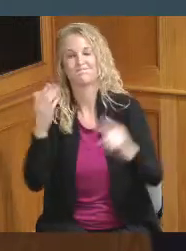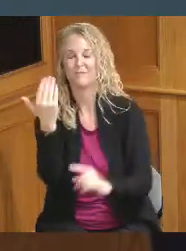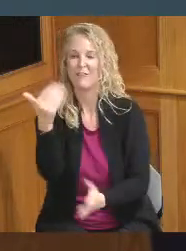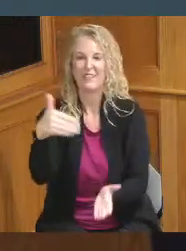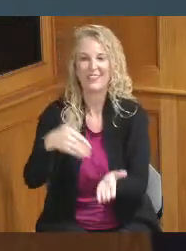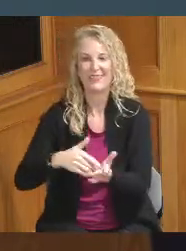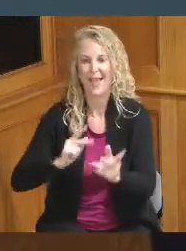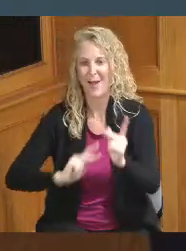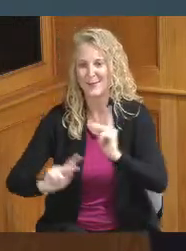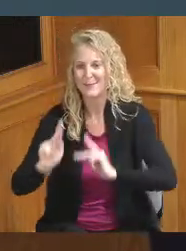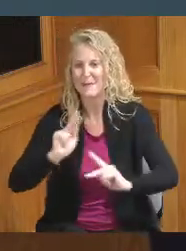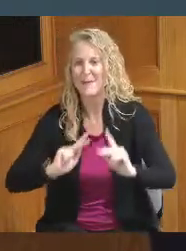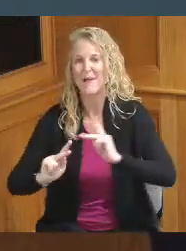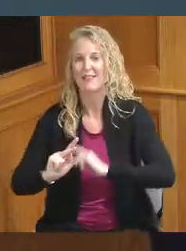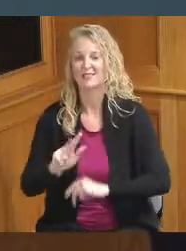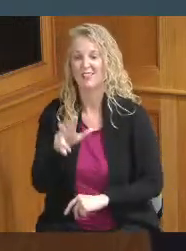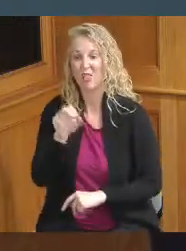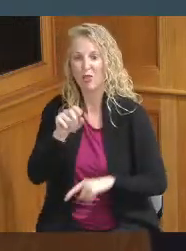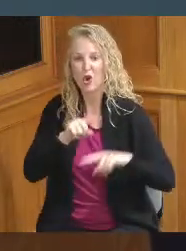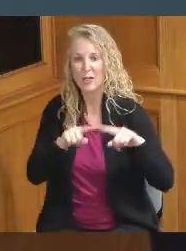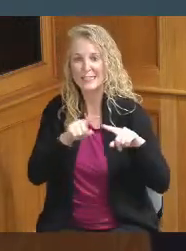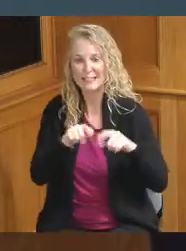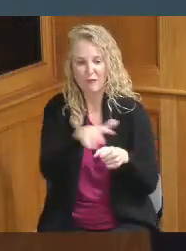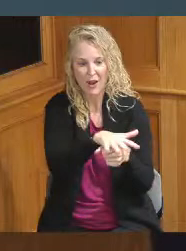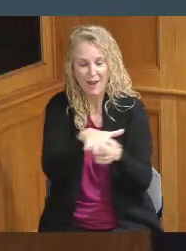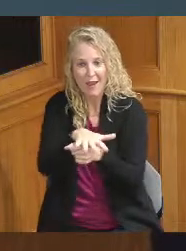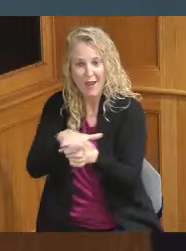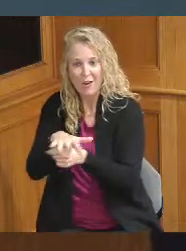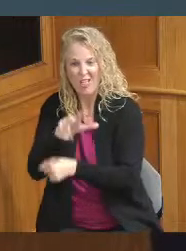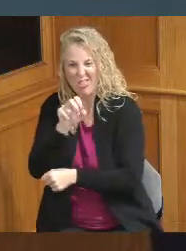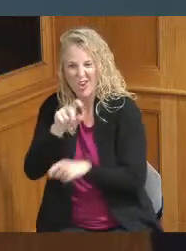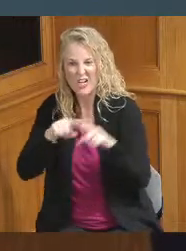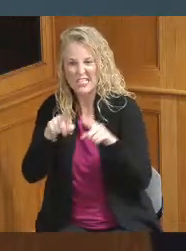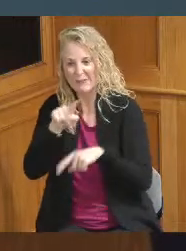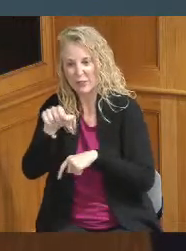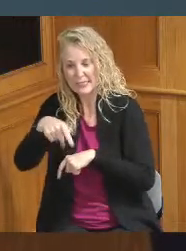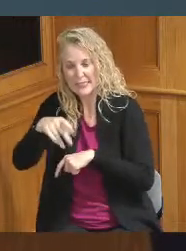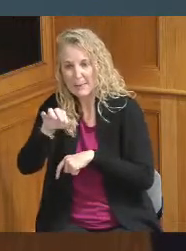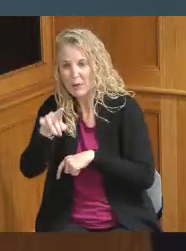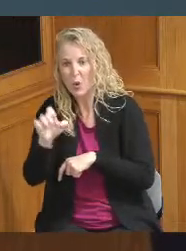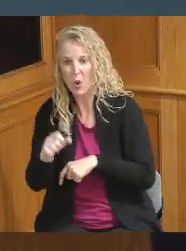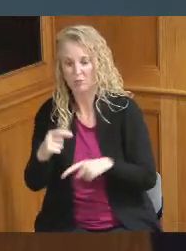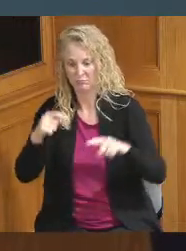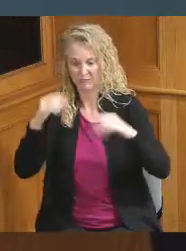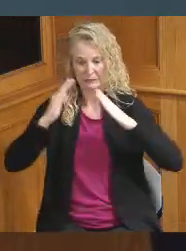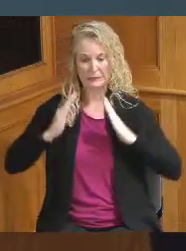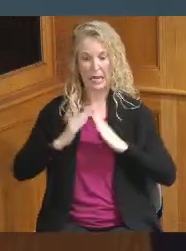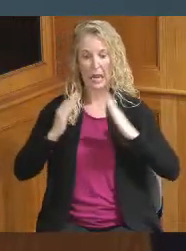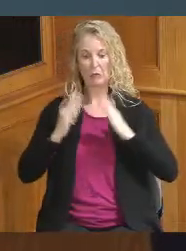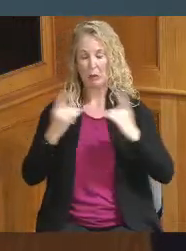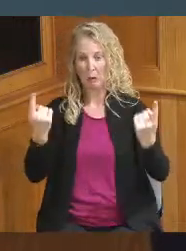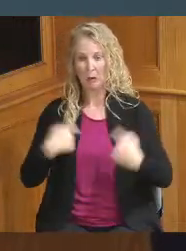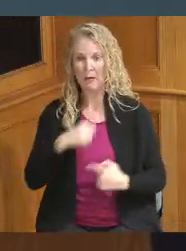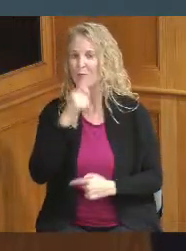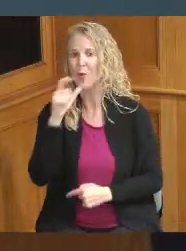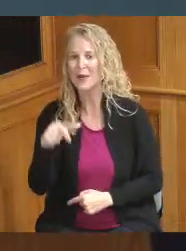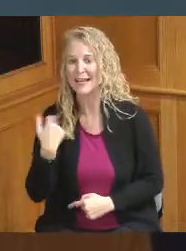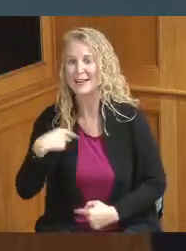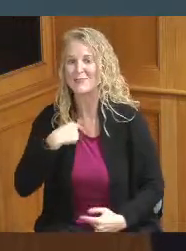help. 30 different zip codes. We're going to 30 different zip codes. You don't have to come downtown. We're coming to you. That